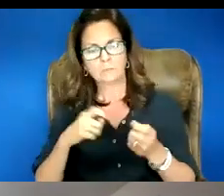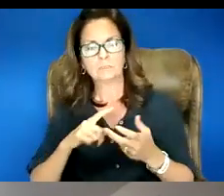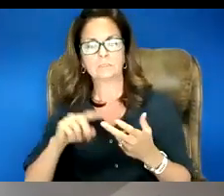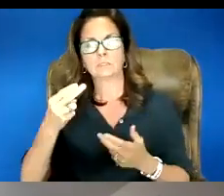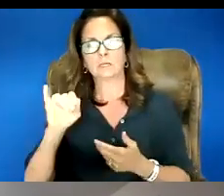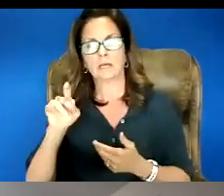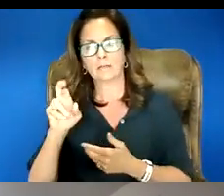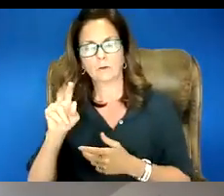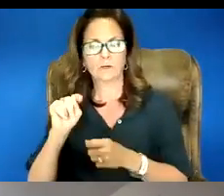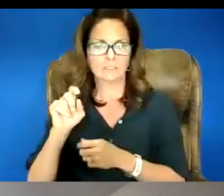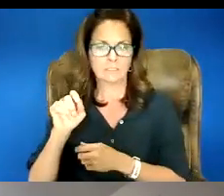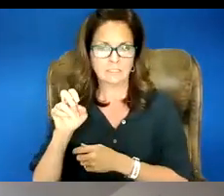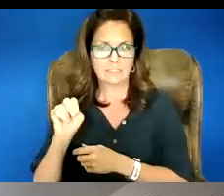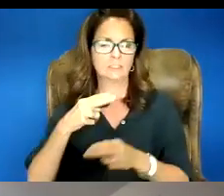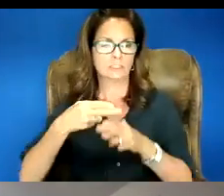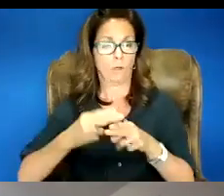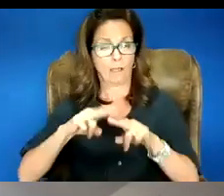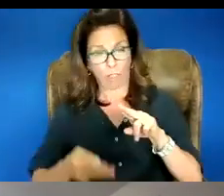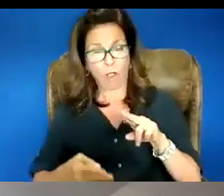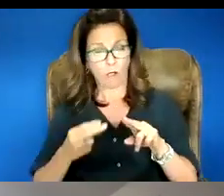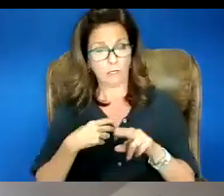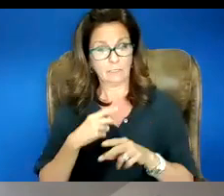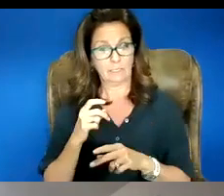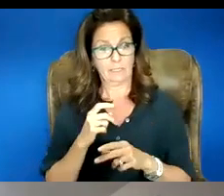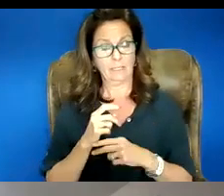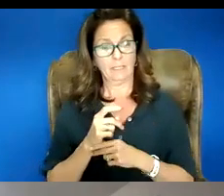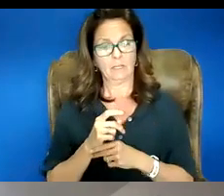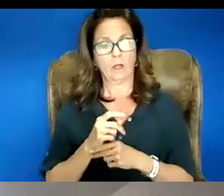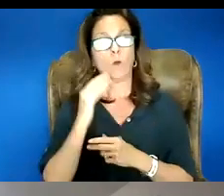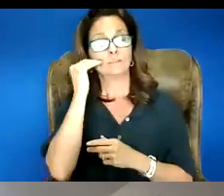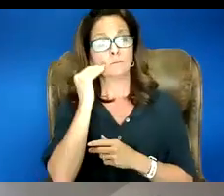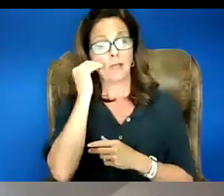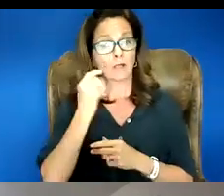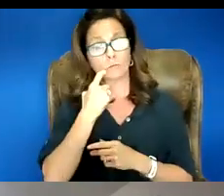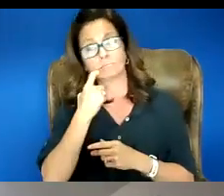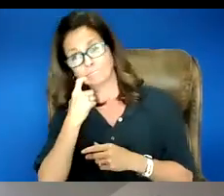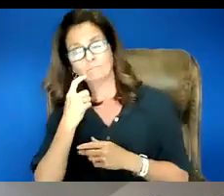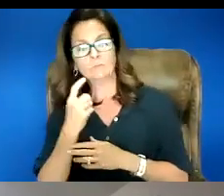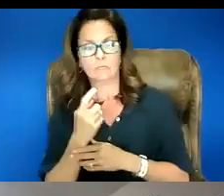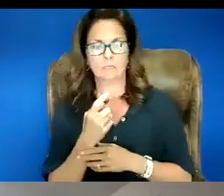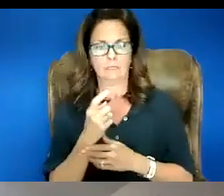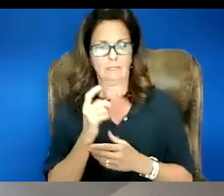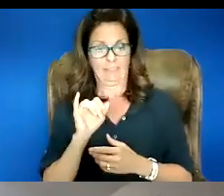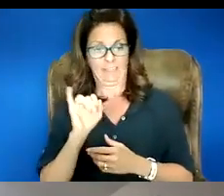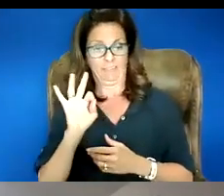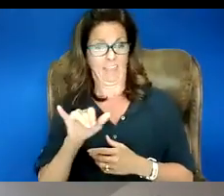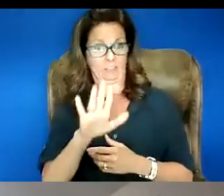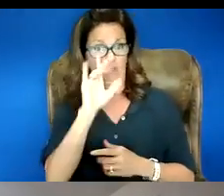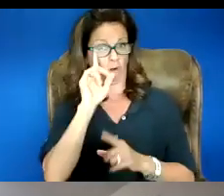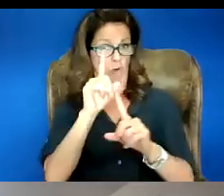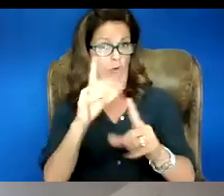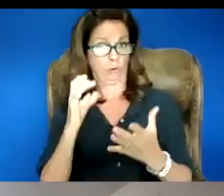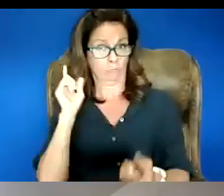And then if you do join and tobacco dependence is one of the areas that you'd like to work on, then